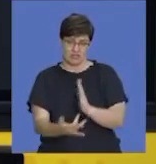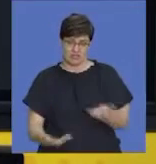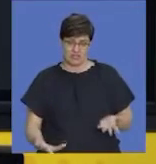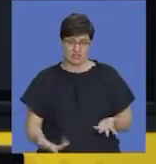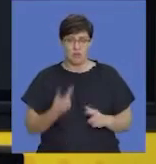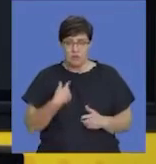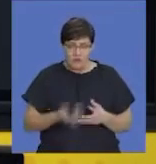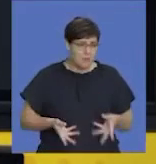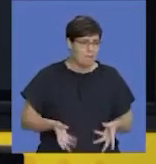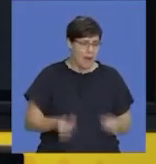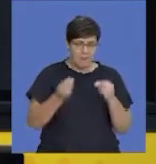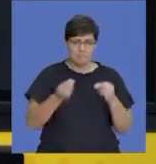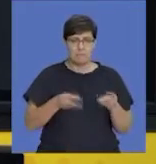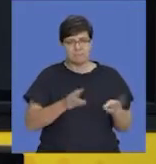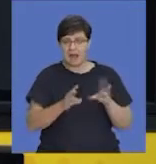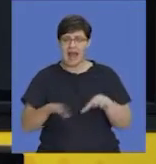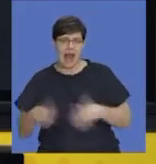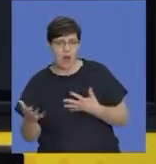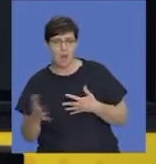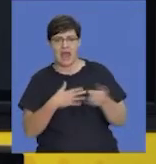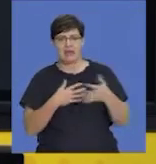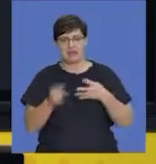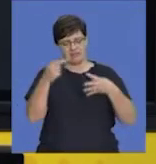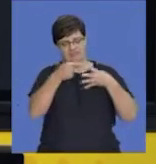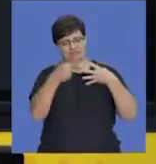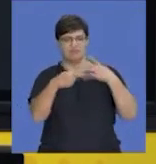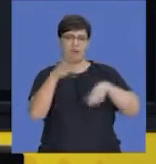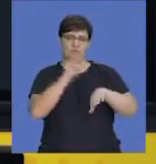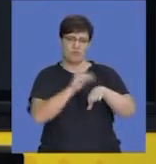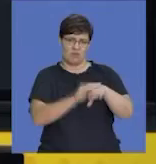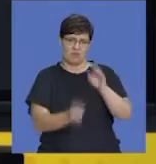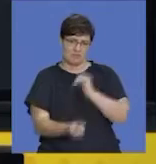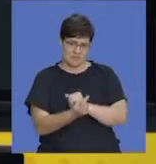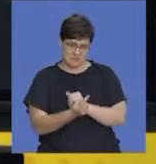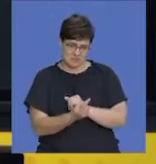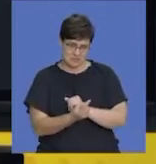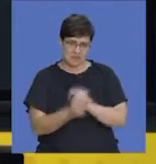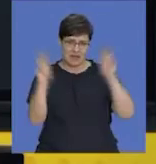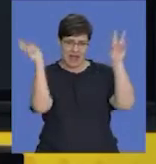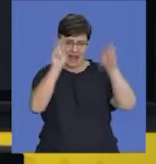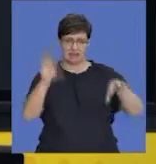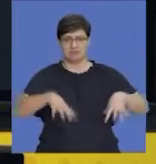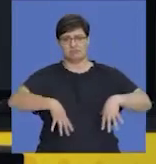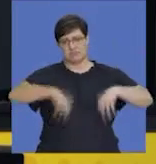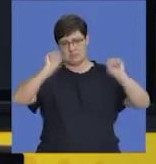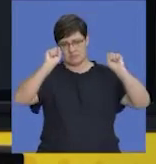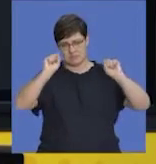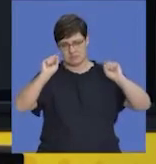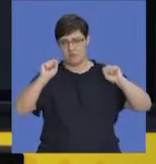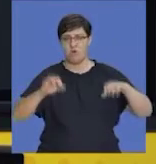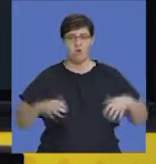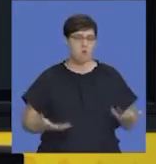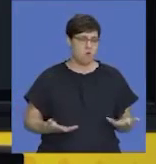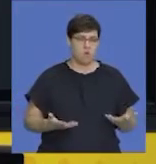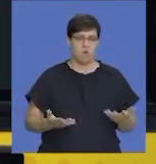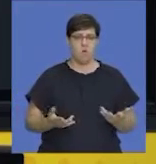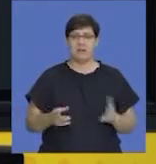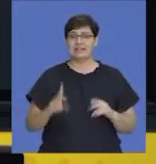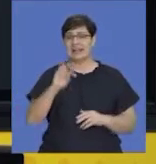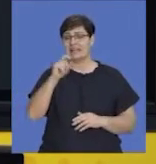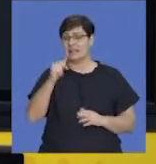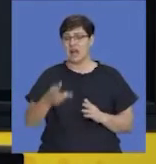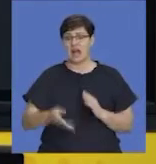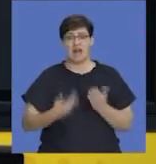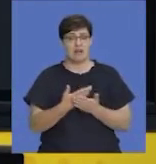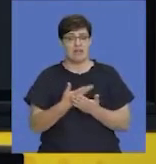ways and means to deal with all the issues that we deal with when it comes to electricity shortages or non-availability of data and